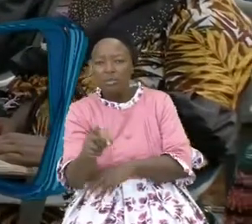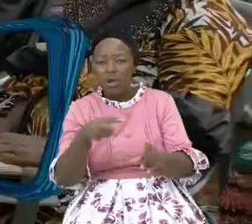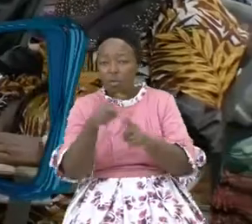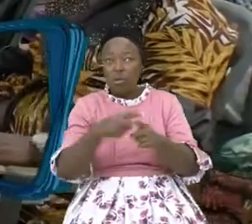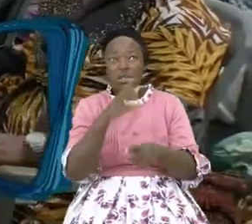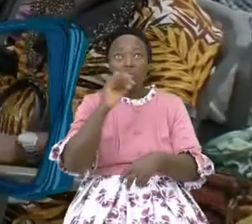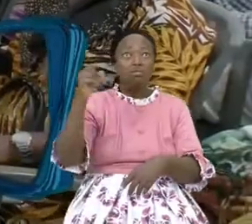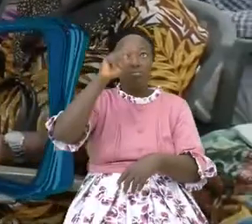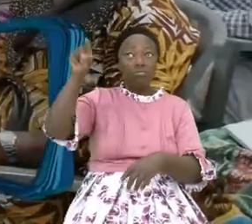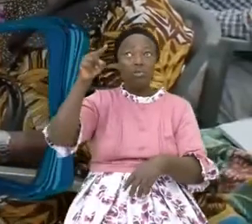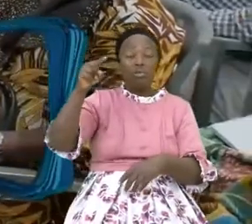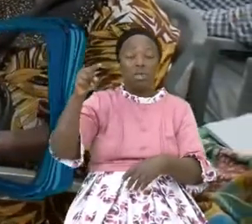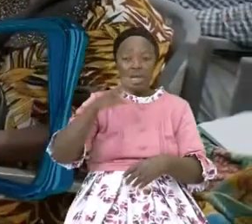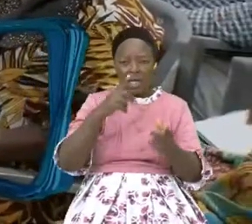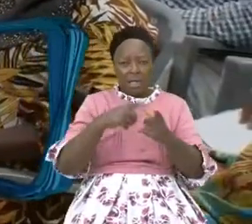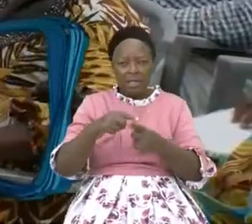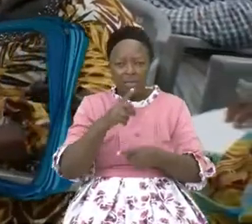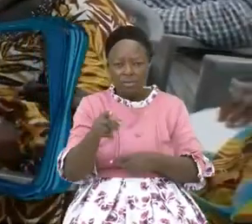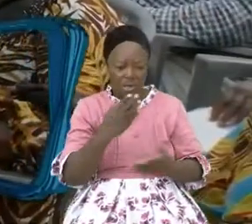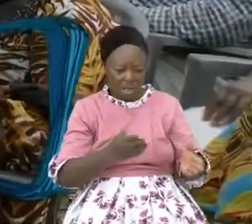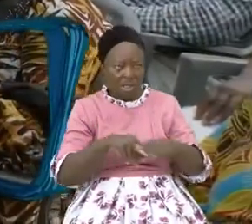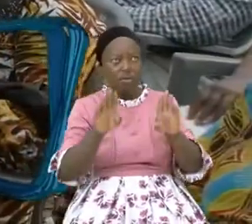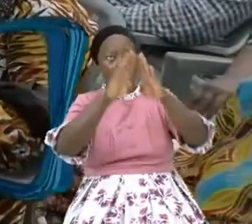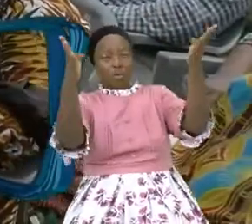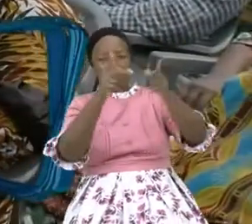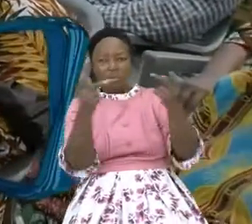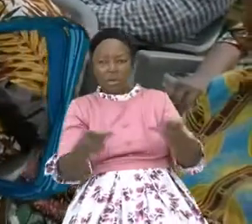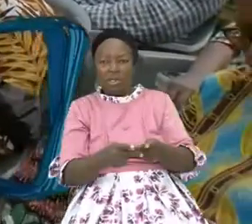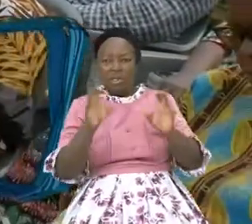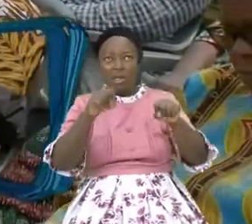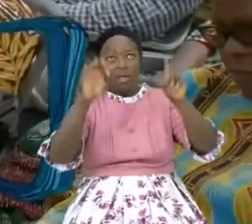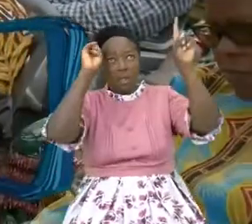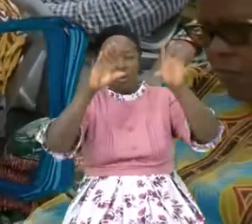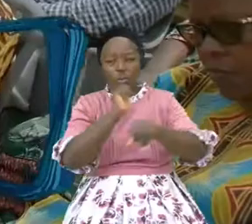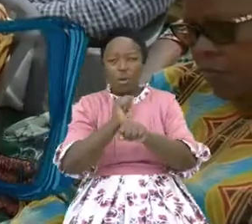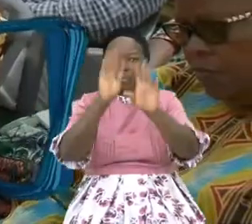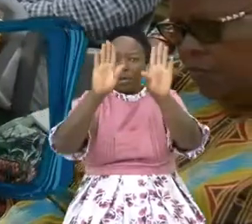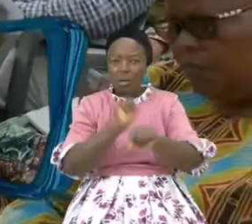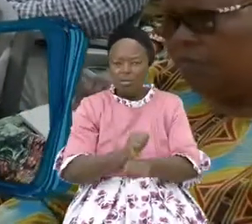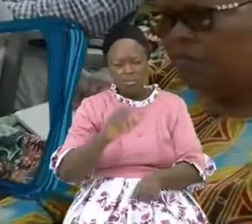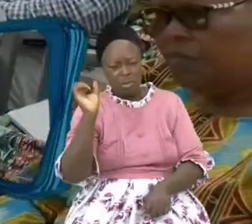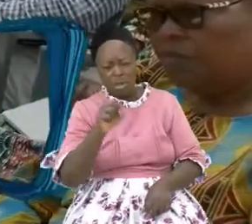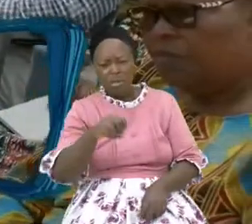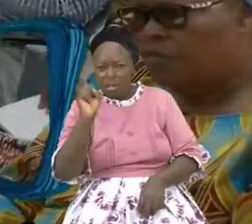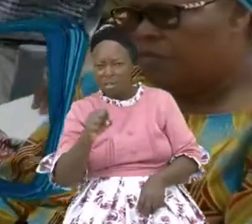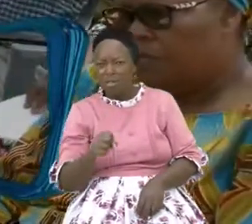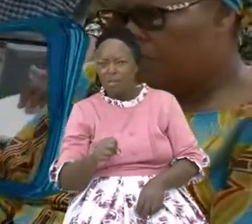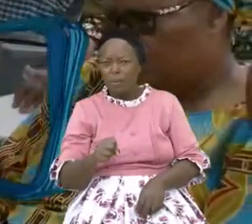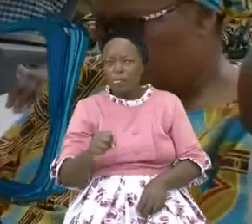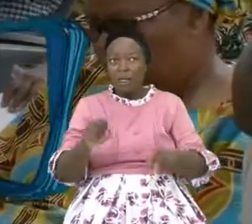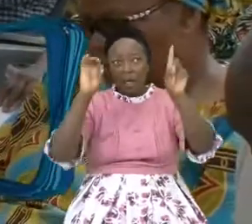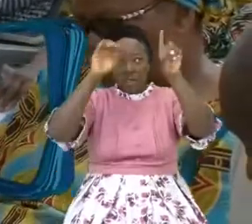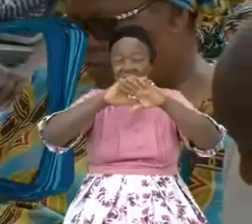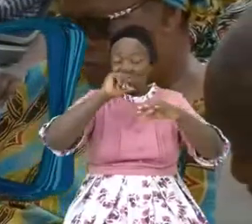shining? When you're in the open? Can he work miracle? Of course, of course. He doesn't know day